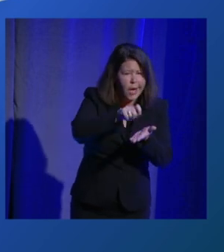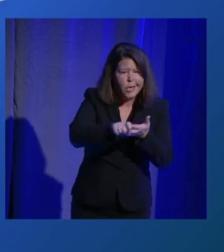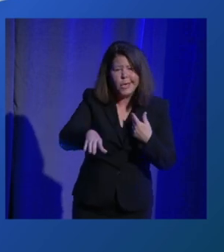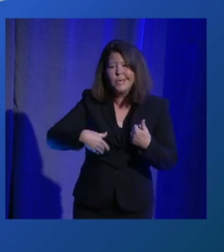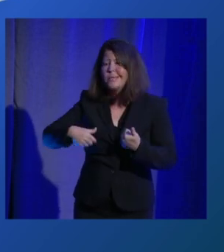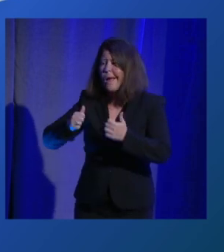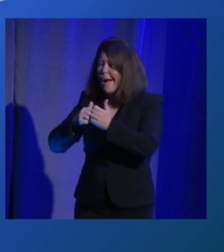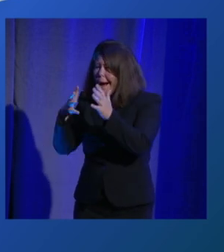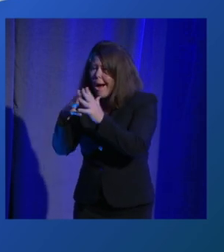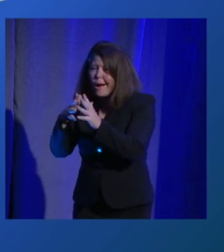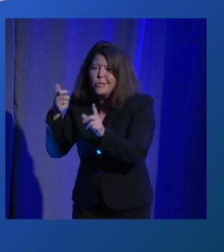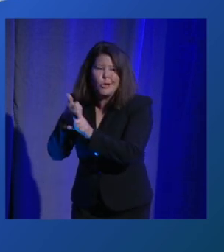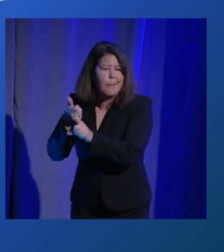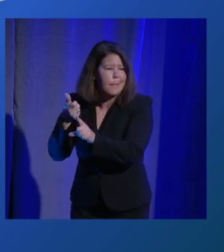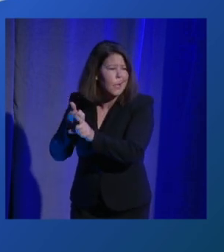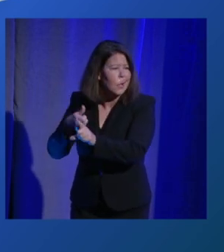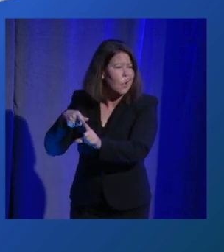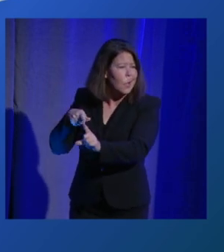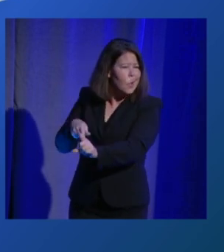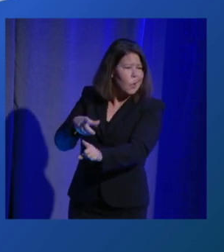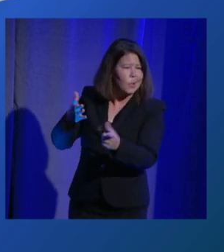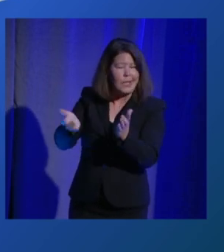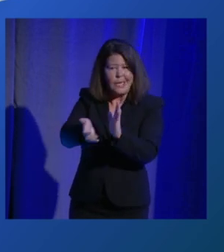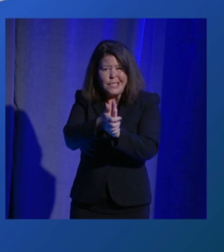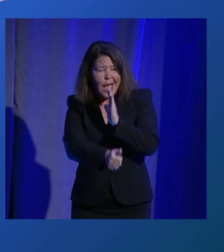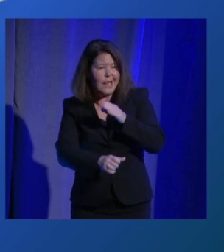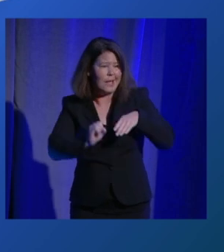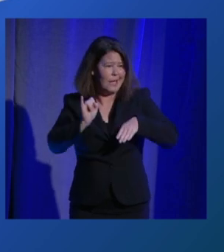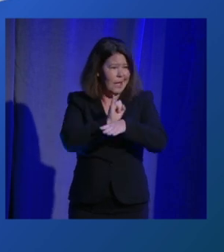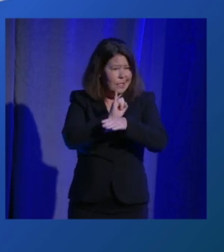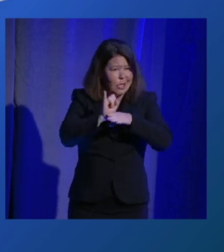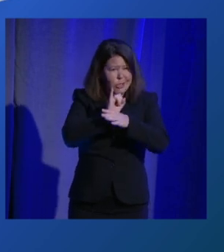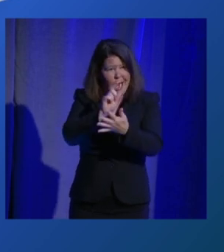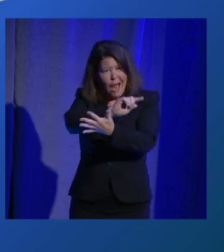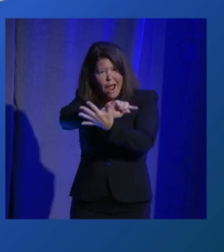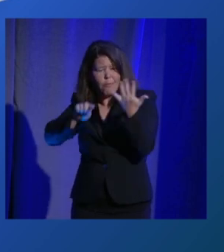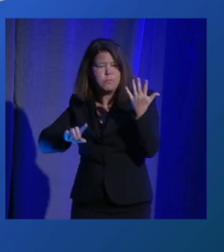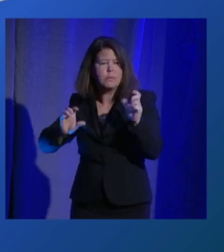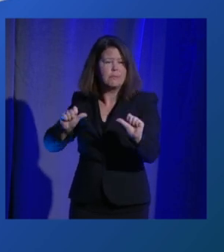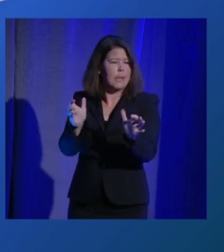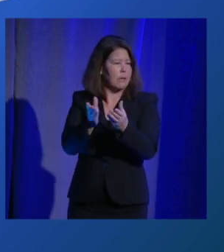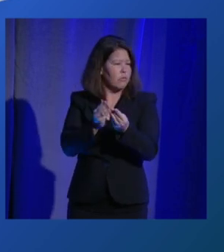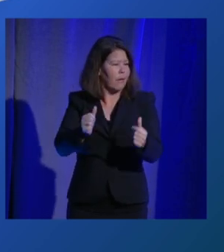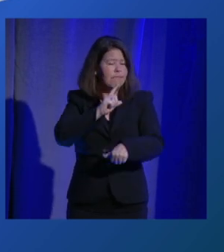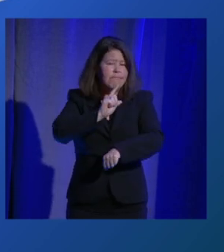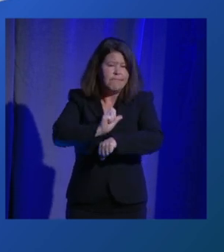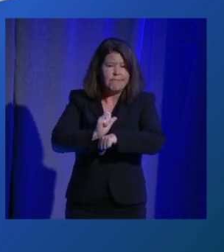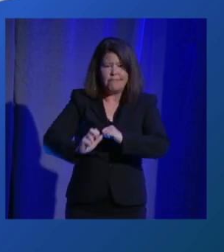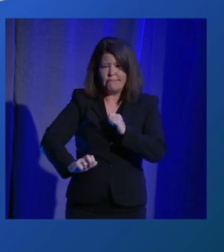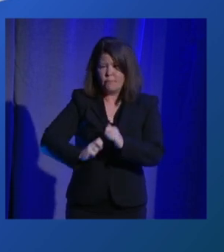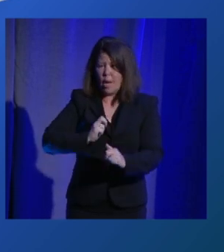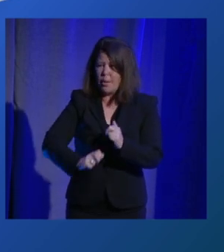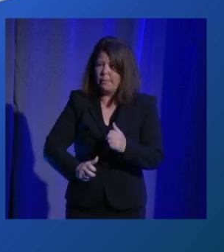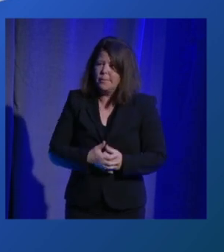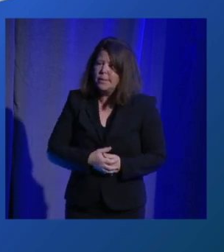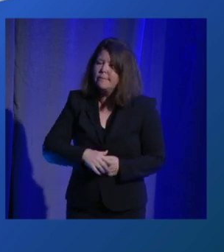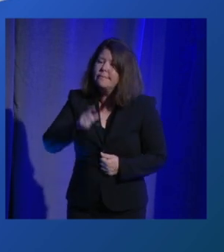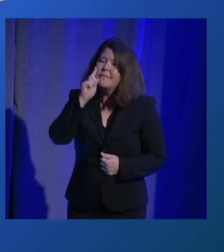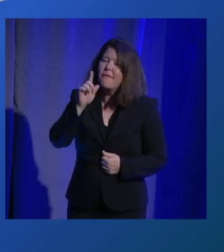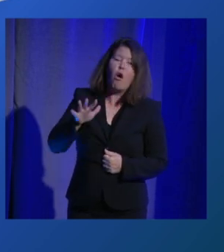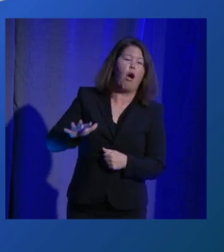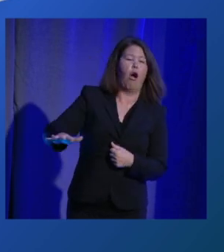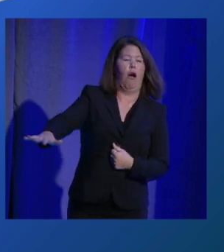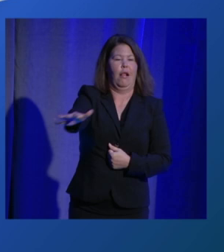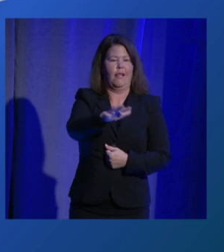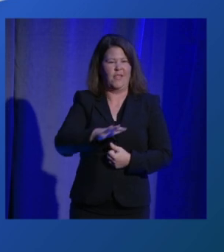will go rushing down to solve real problems so for all of you who have parents to say why don't you